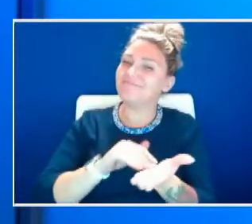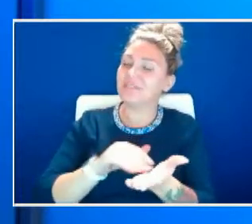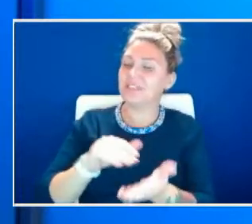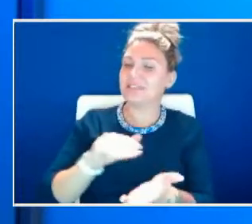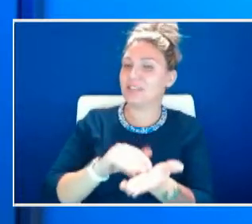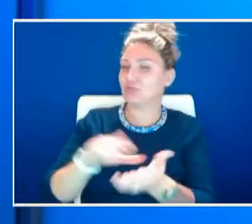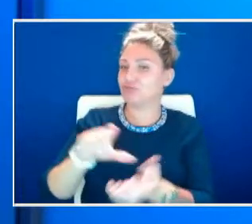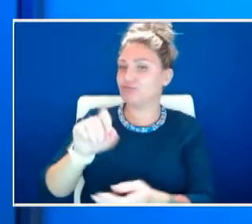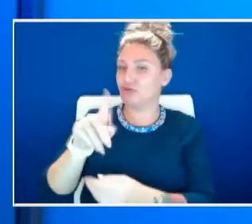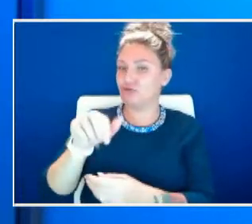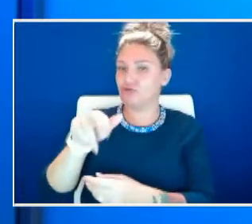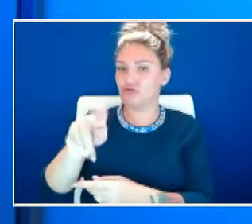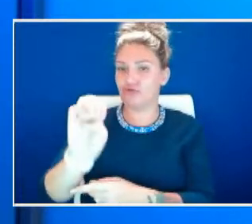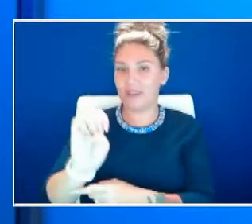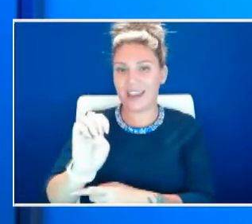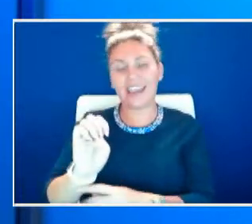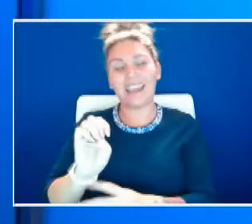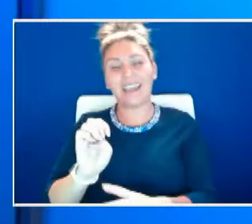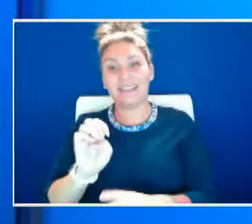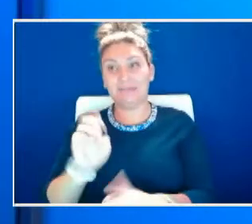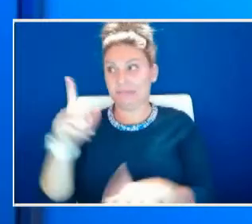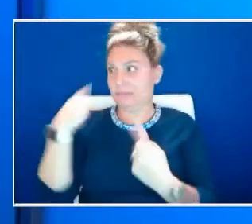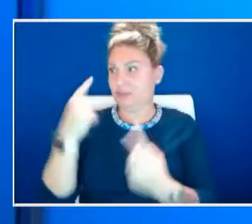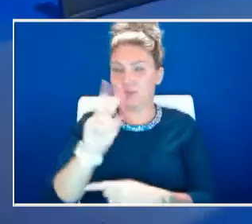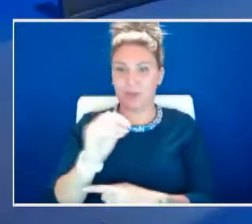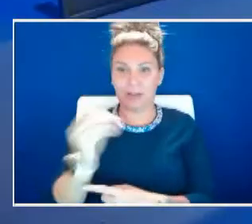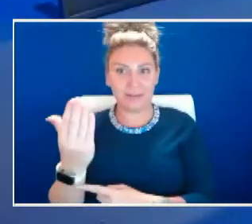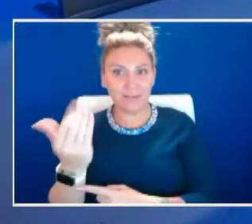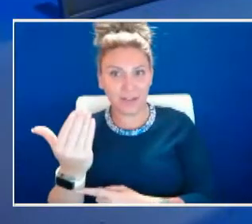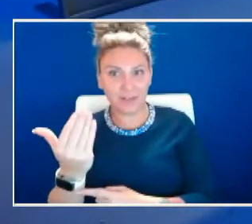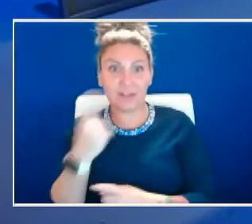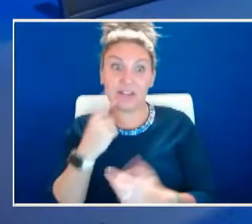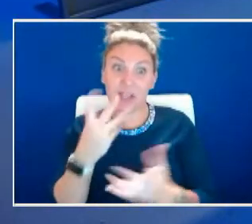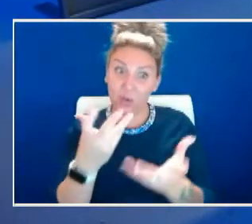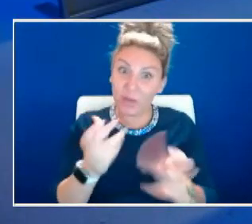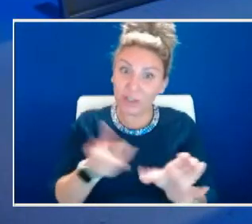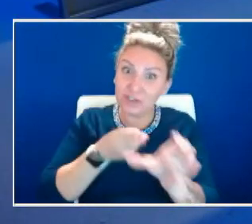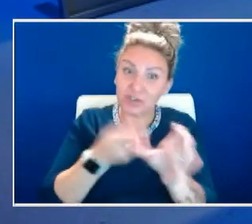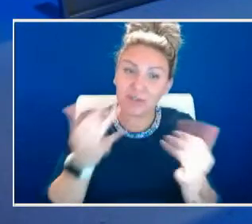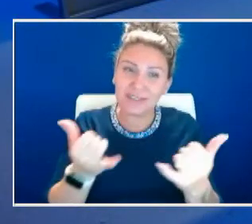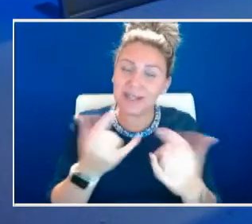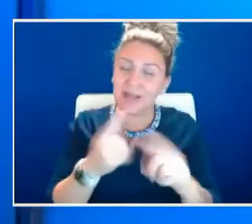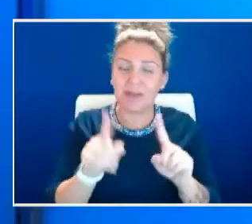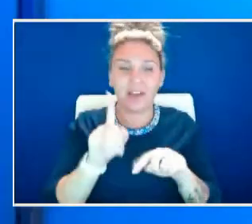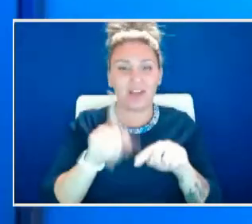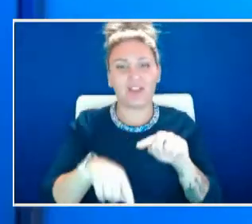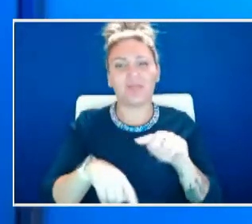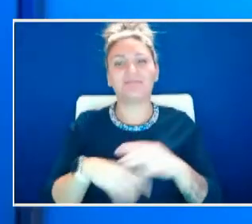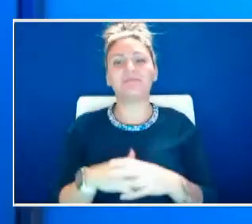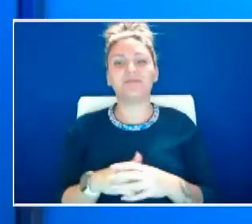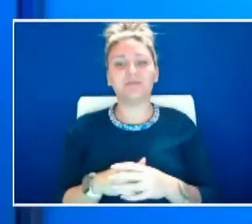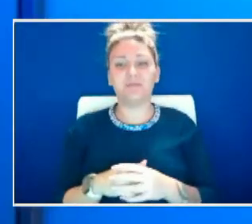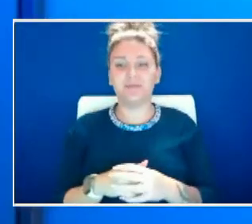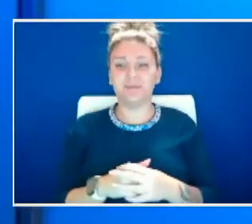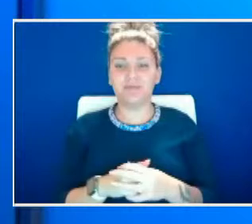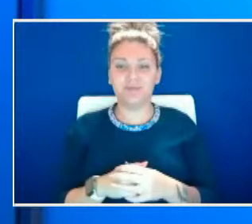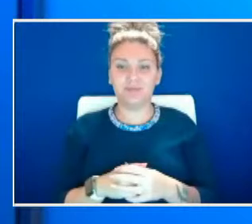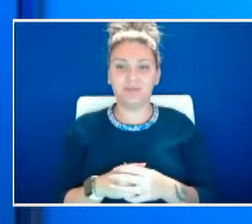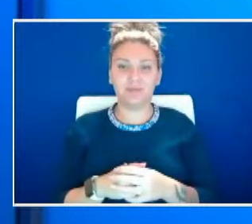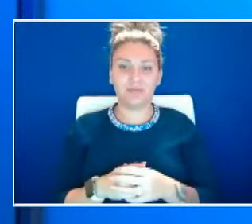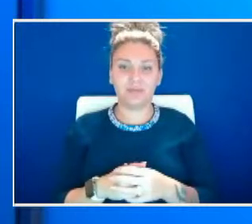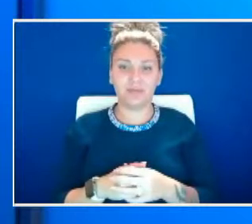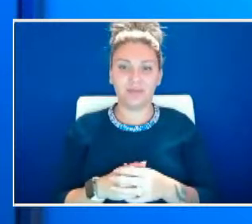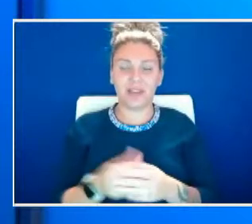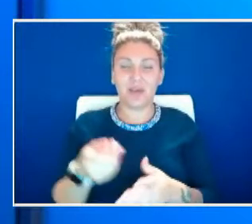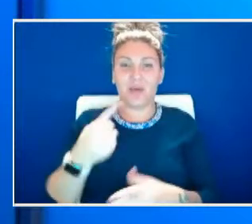he's couldn't be here today. I wish you all could meet him. He wanted to be, I will tell you that, but he couldn't. So we call him a